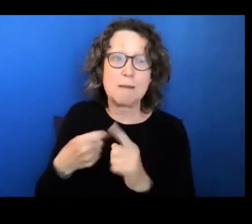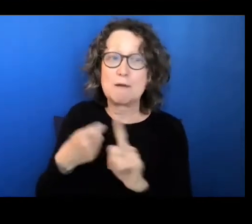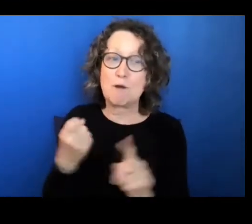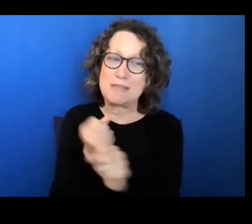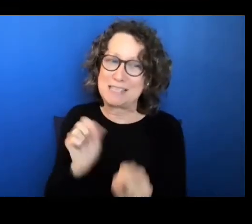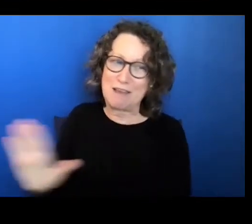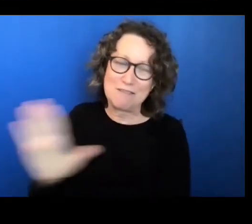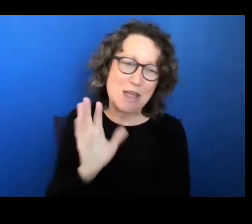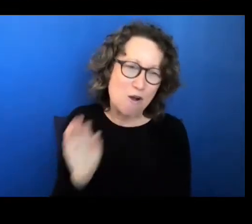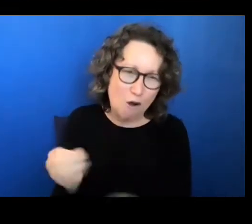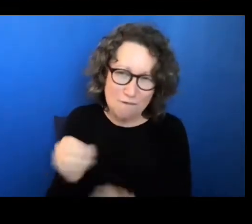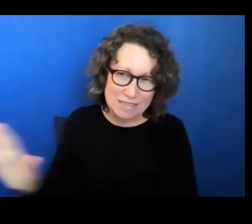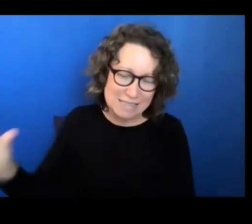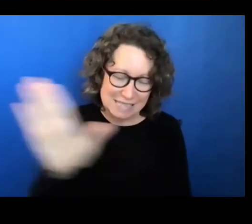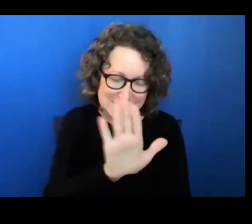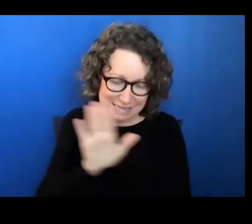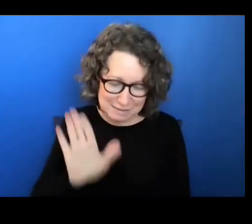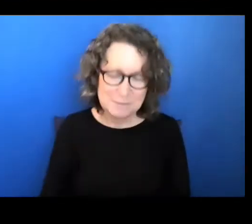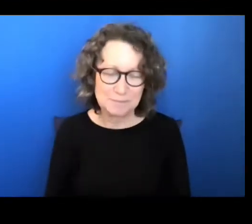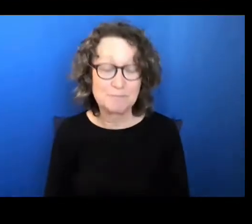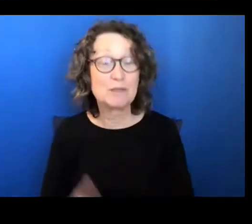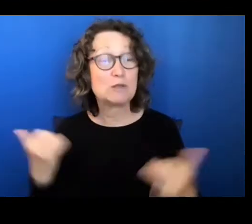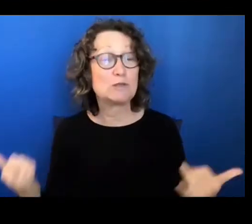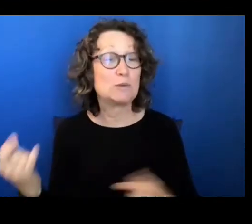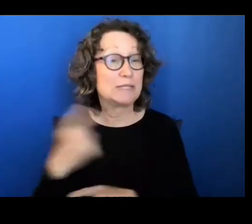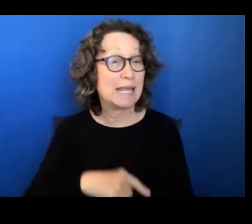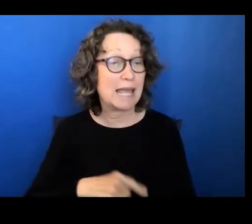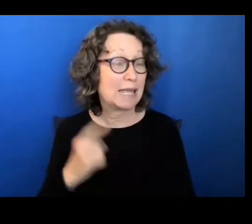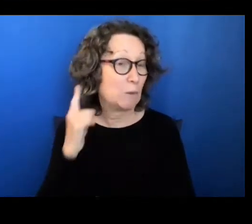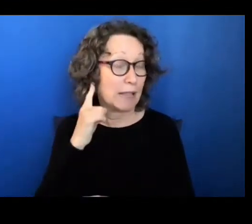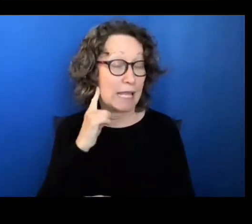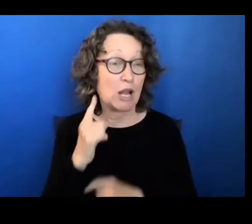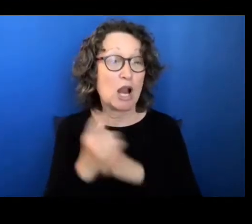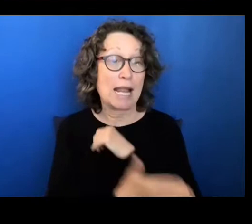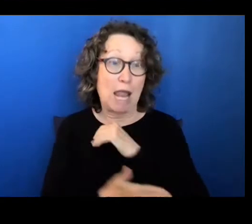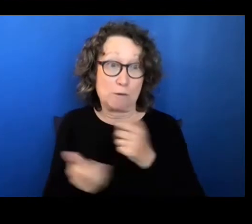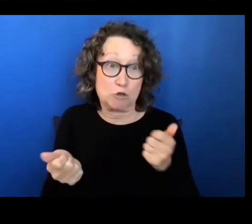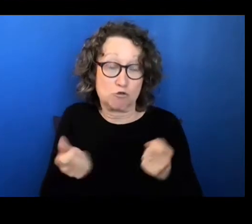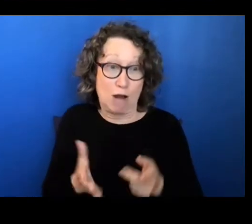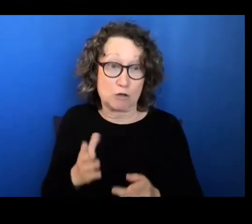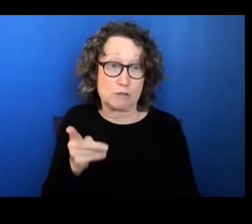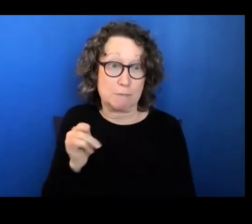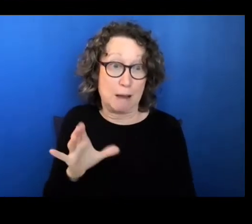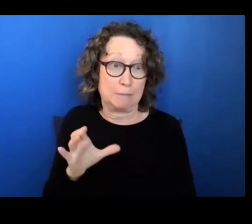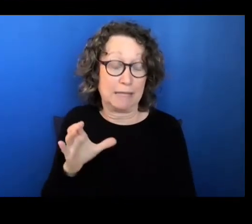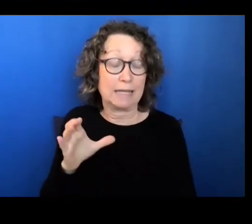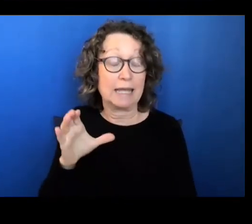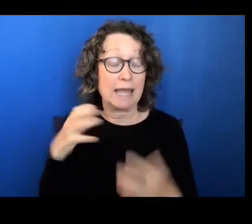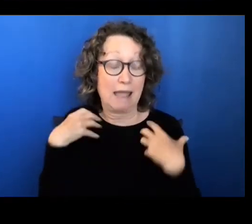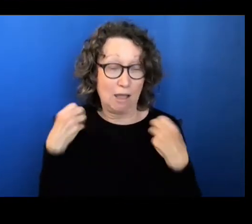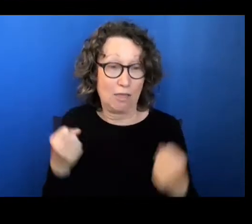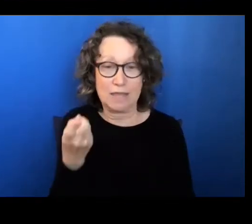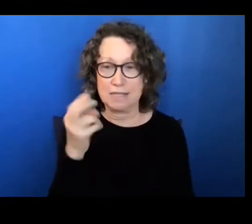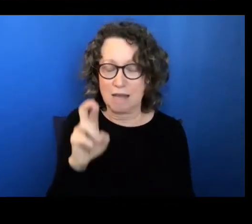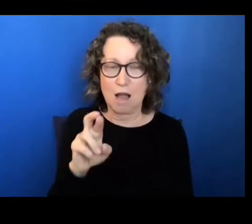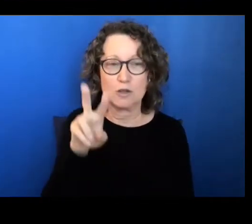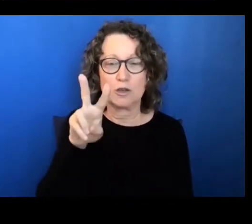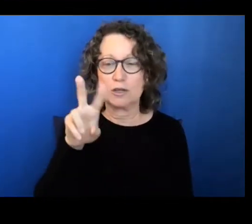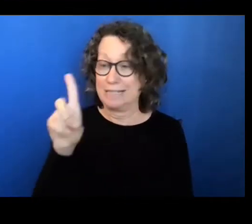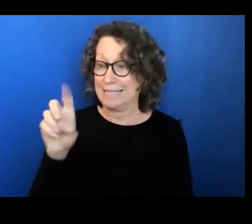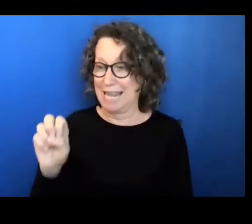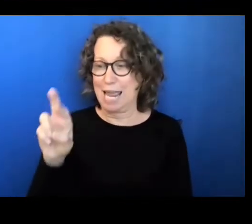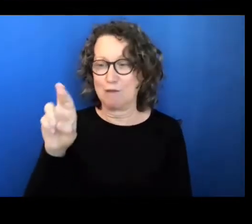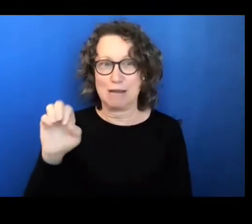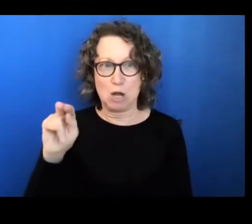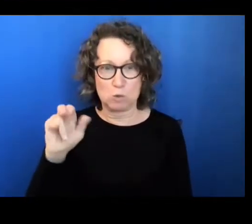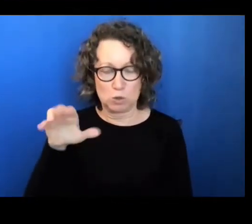of their private offices. Today, you will hear from the county's Director of Public Health, Dr. Vaughn Dobranoso, and Dr.